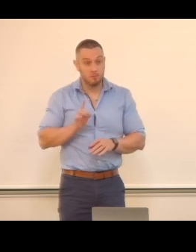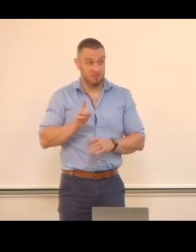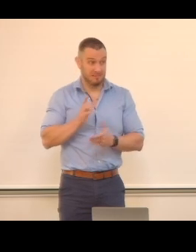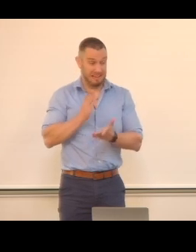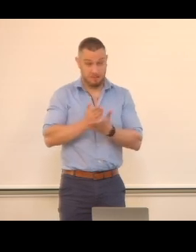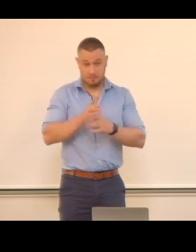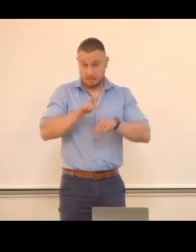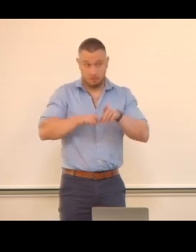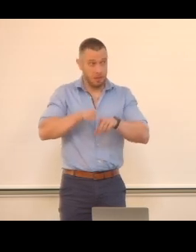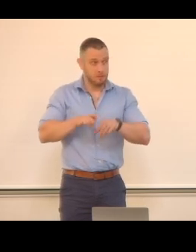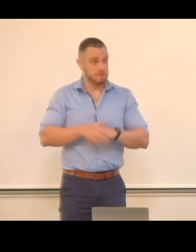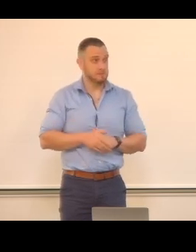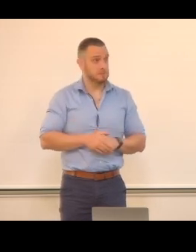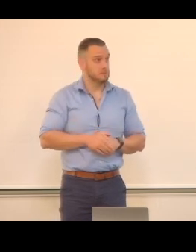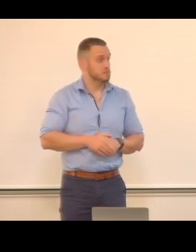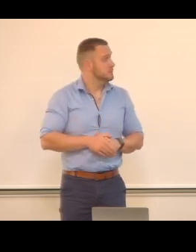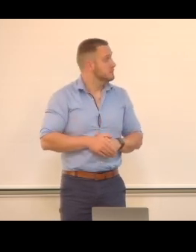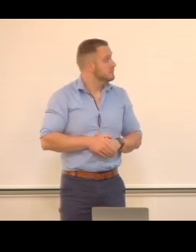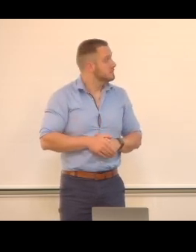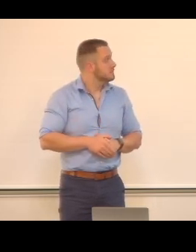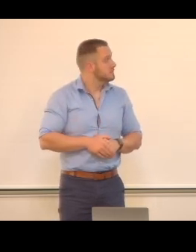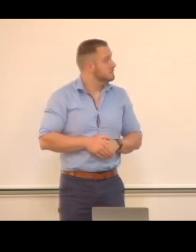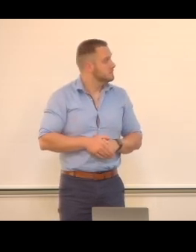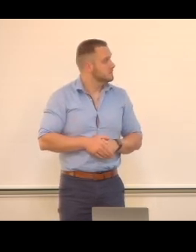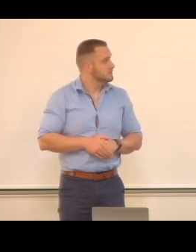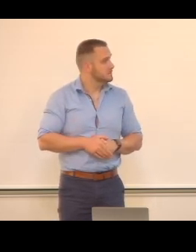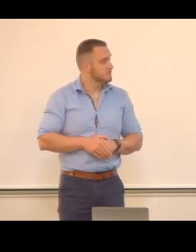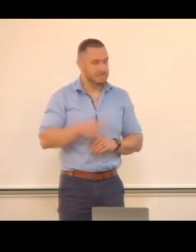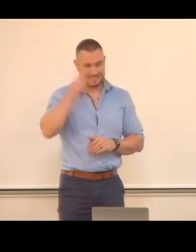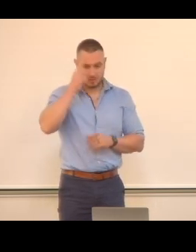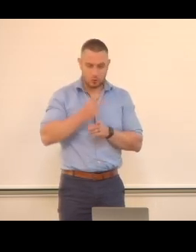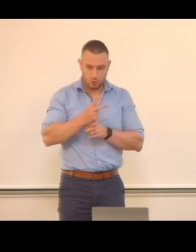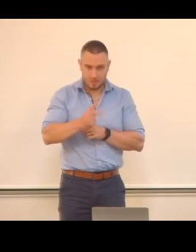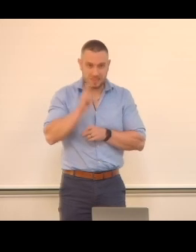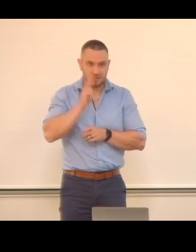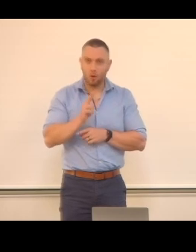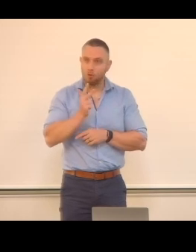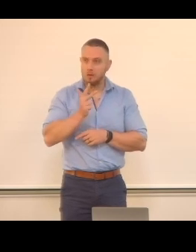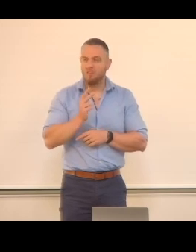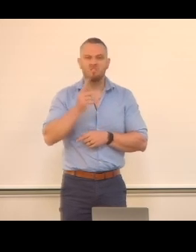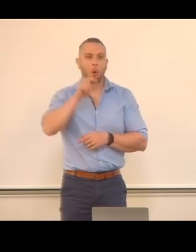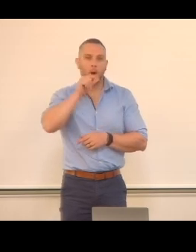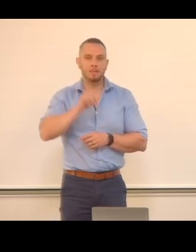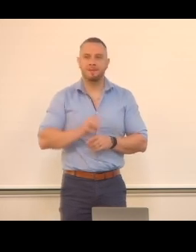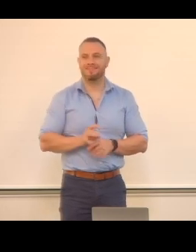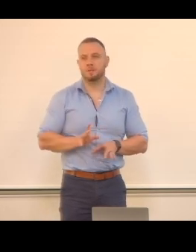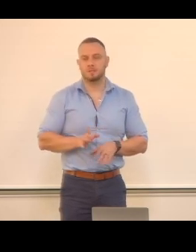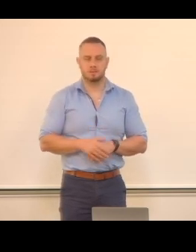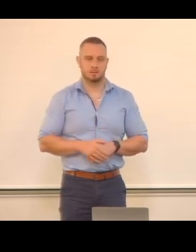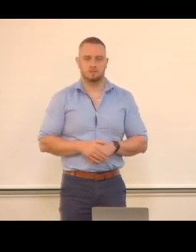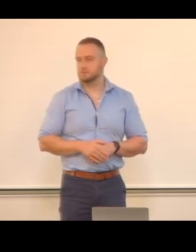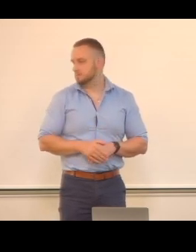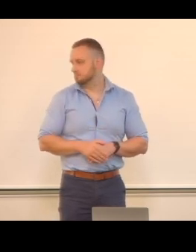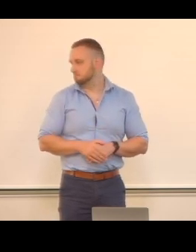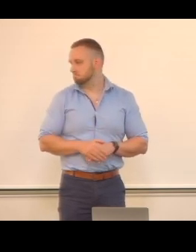very Mars-like. There's nothing there. There's hardly. I think I counted over 2 weeks. There were 3 or 4 birds that happened to fly by, but other than that,